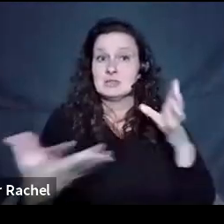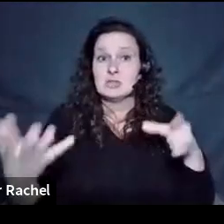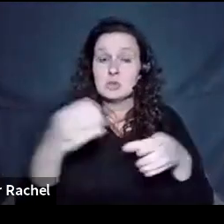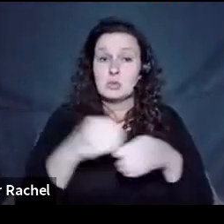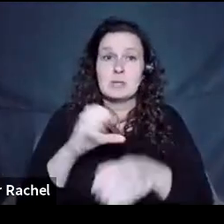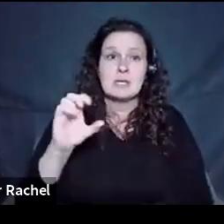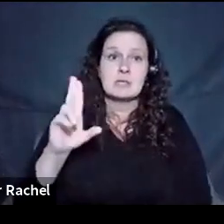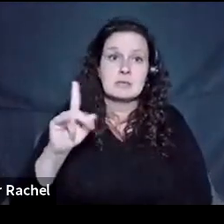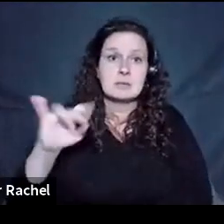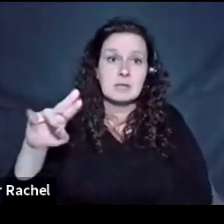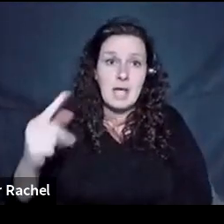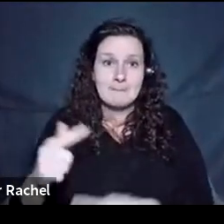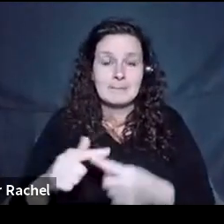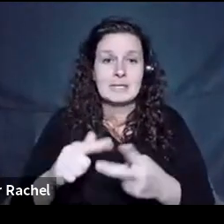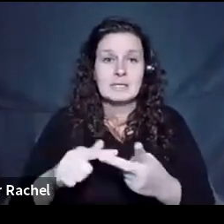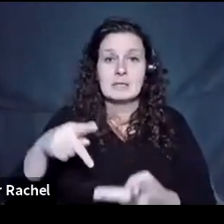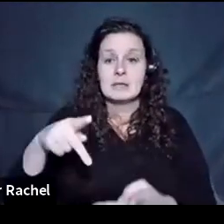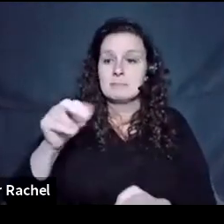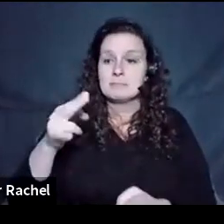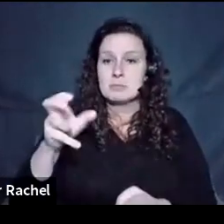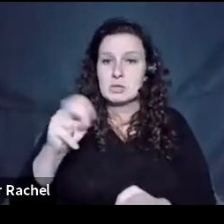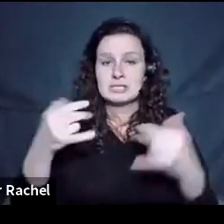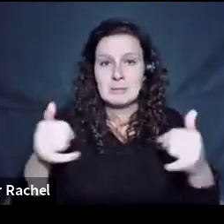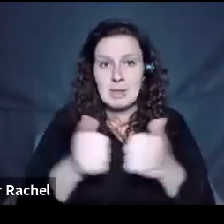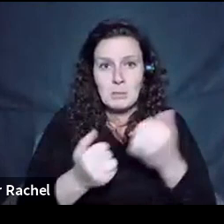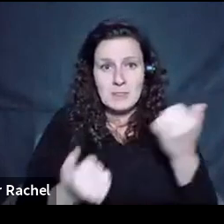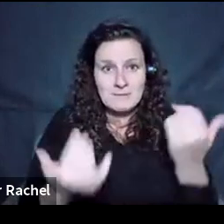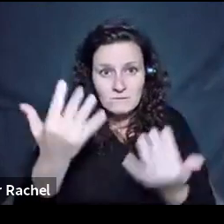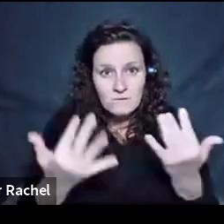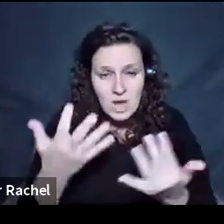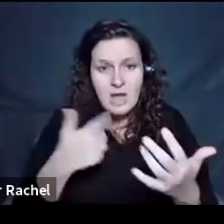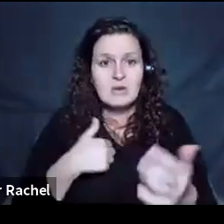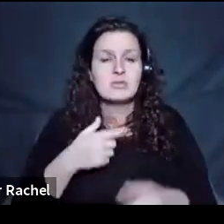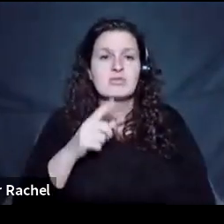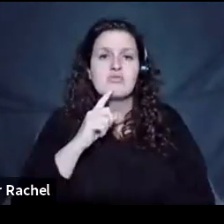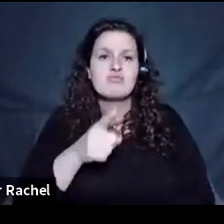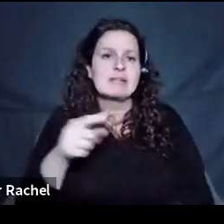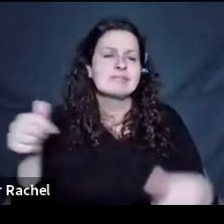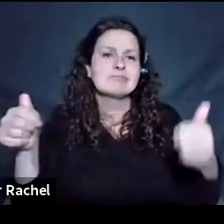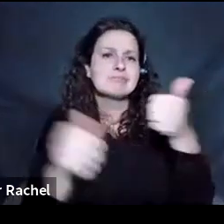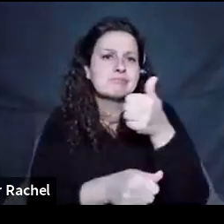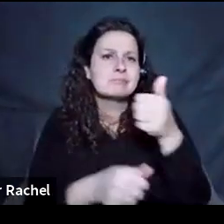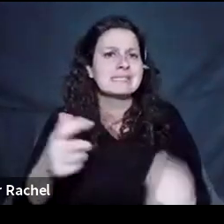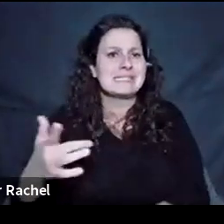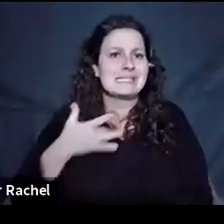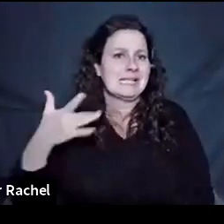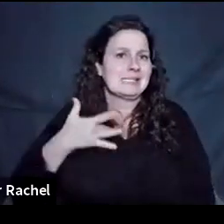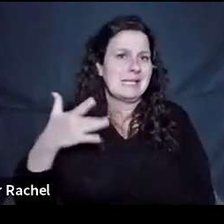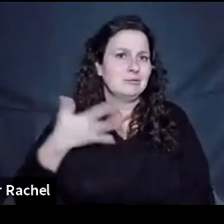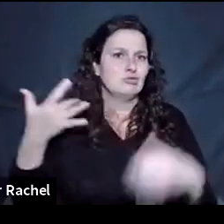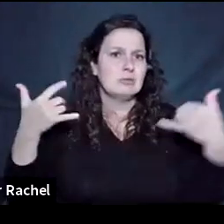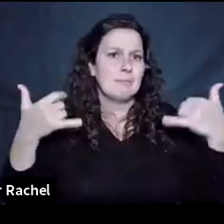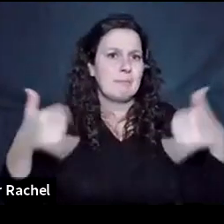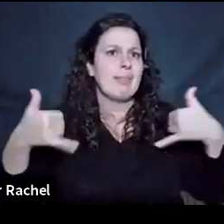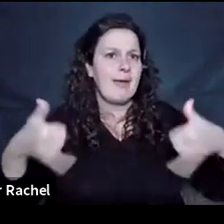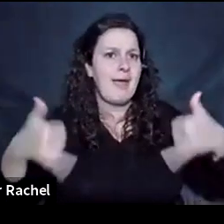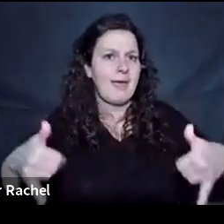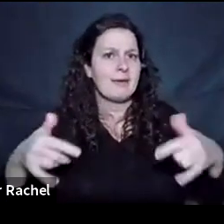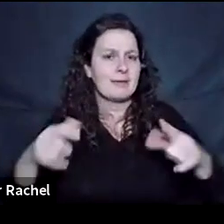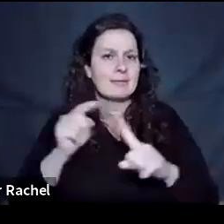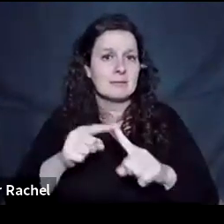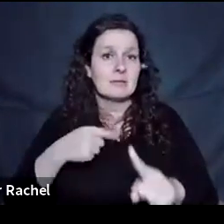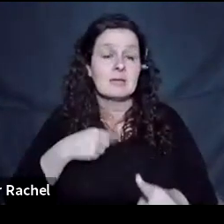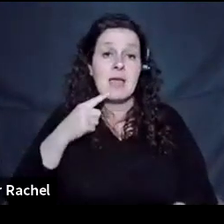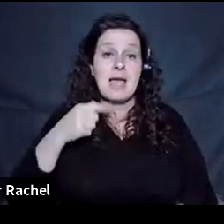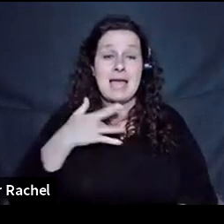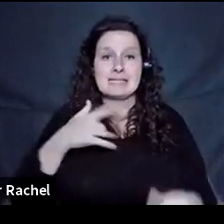cupping, percussion play with fire. I believe it really kind of falls underneath a sensation play. It is something that I bottom